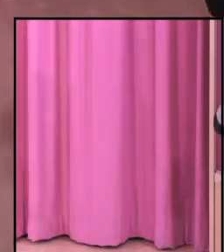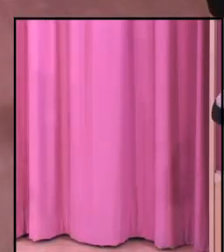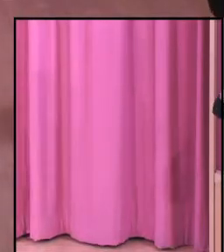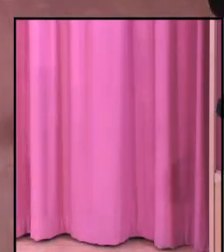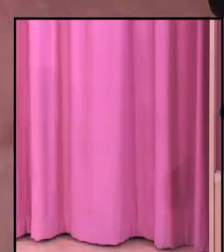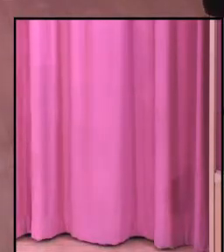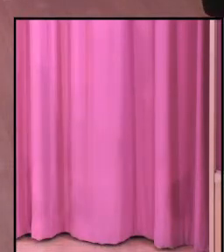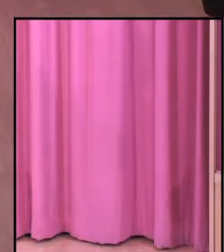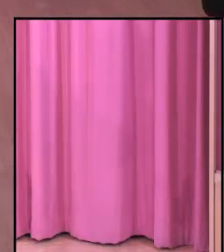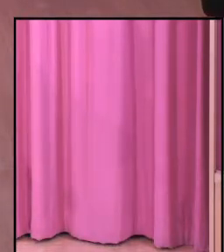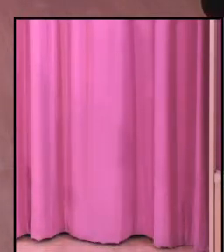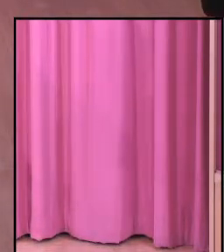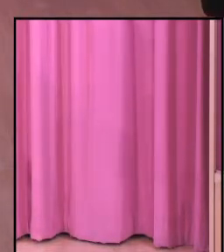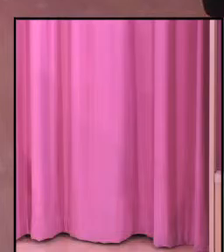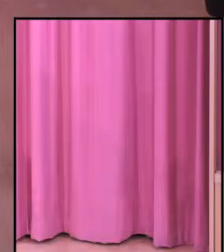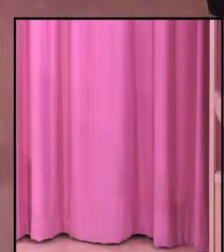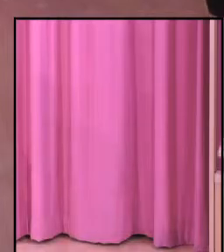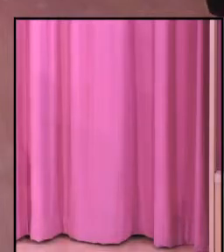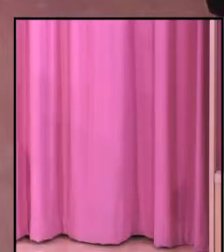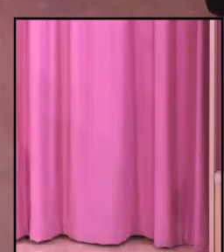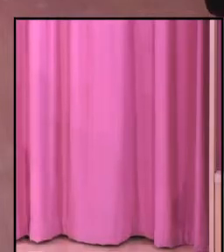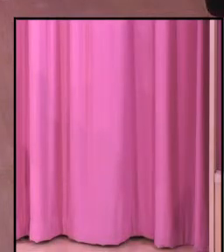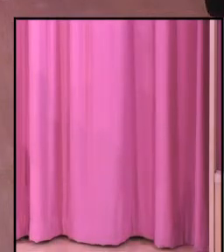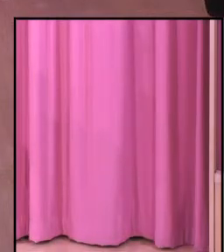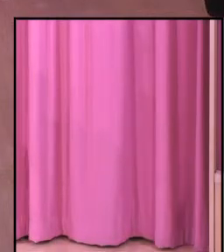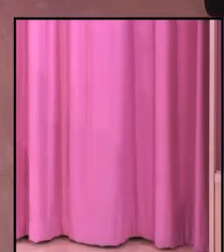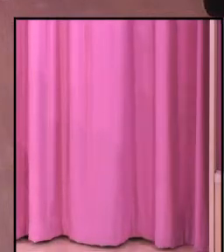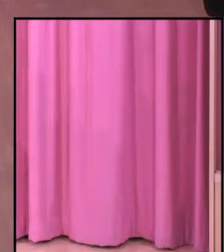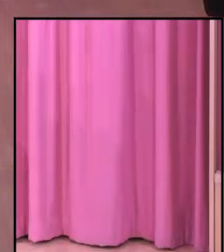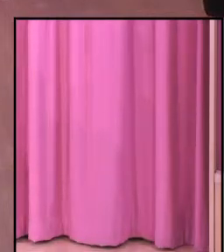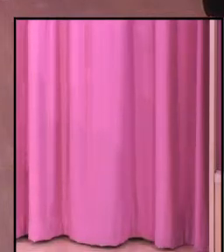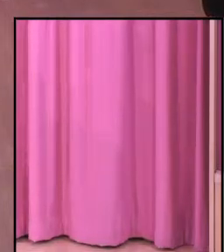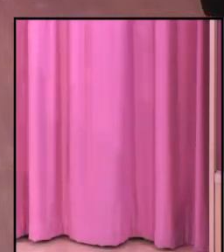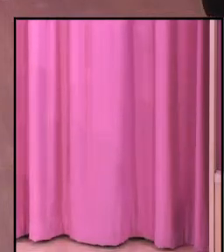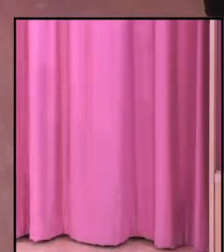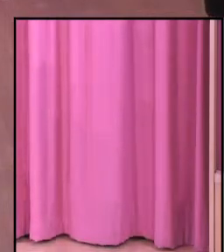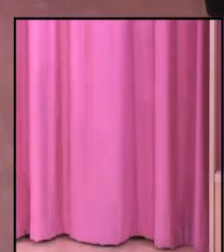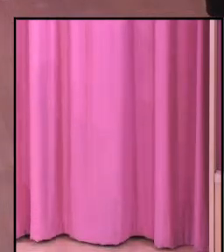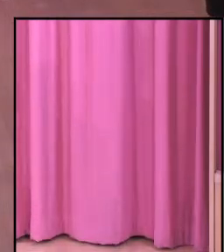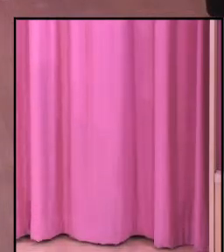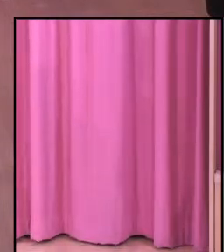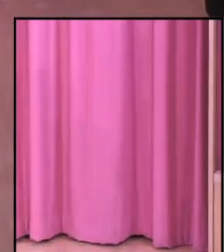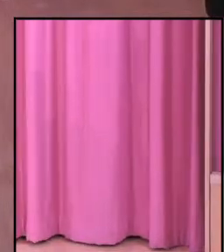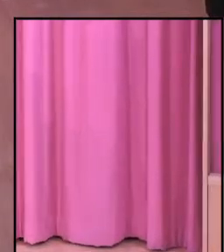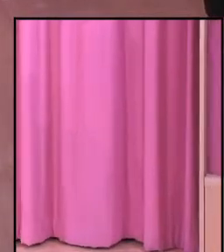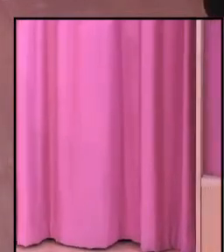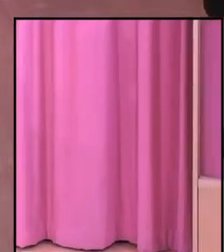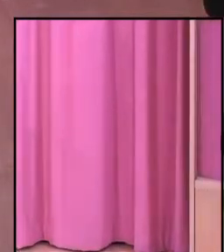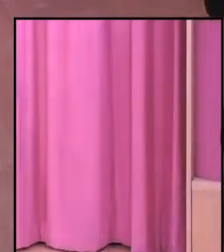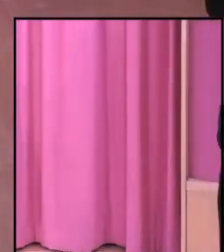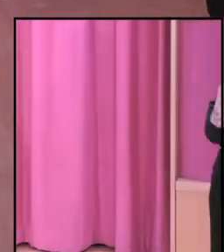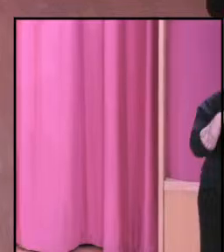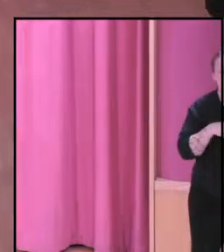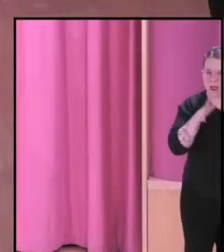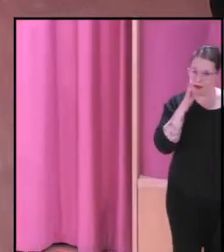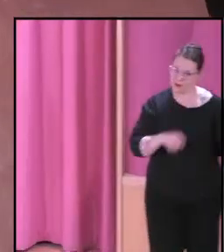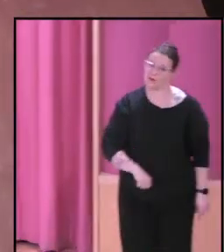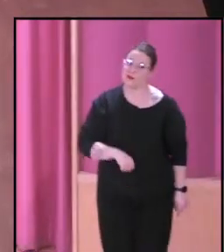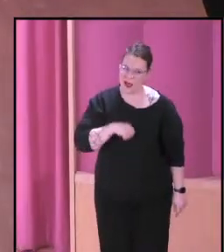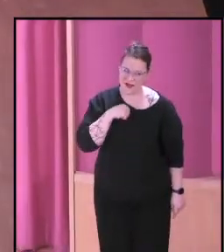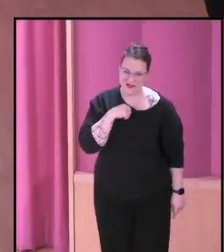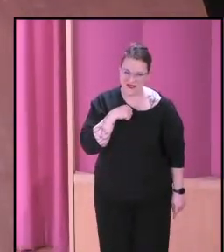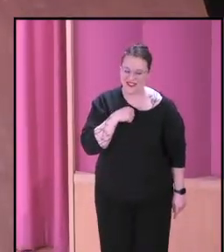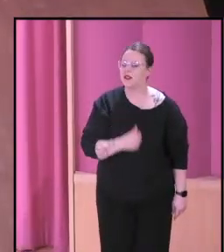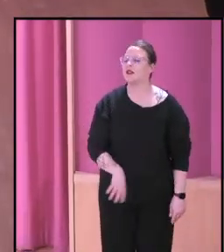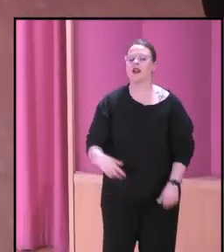Hi, everybody. My name is Mark Hayward. I am a world yo-yo champion. It's true. My mom is proud. And I'm going to start off with a few